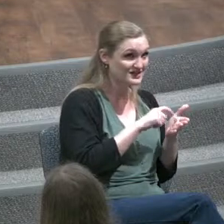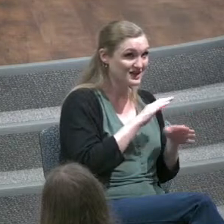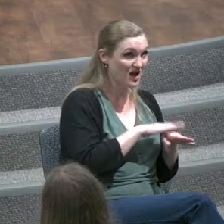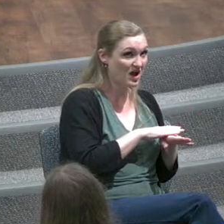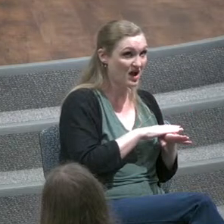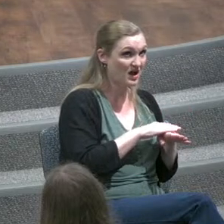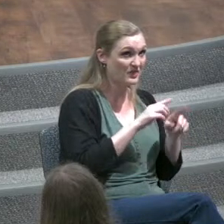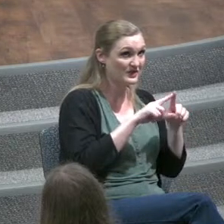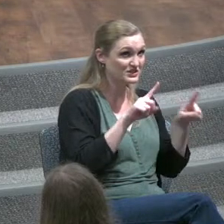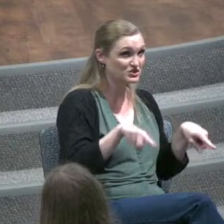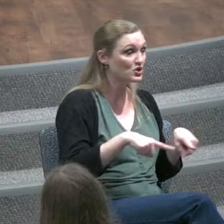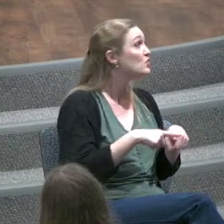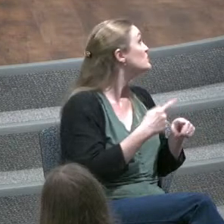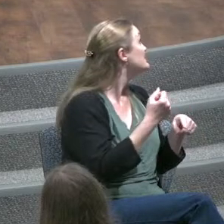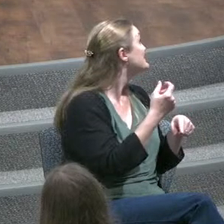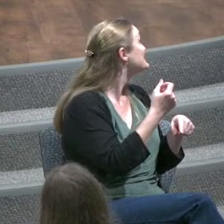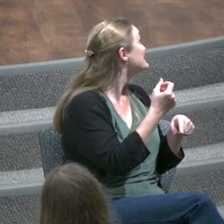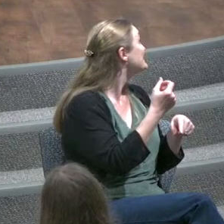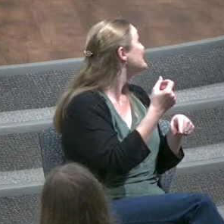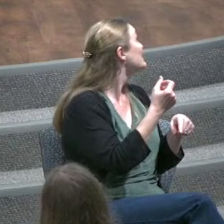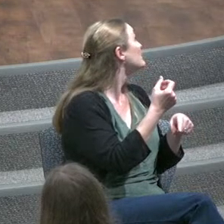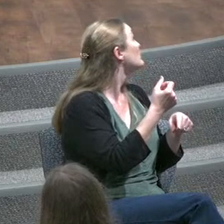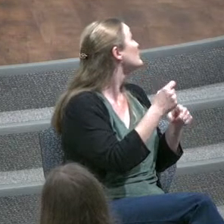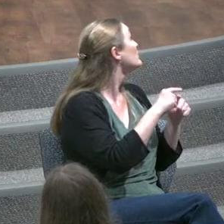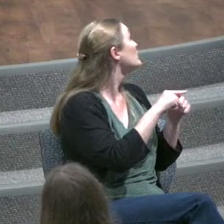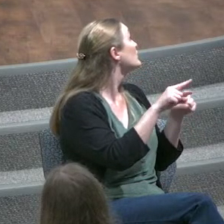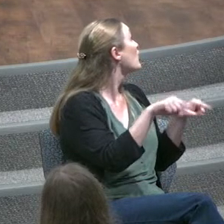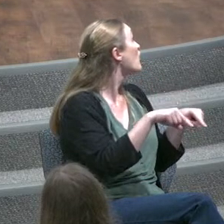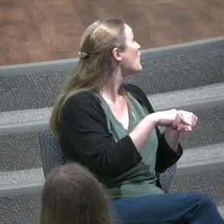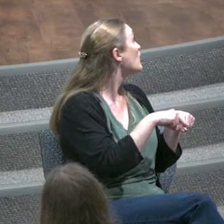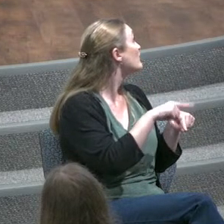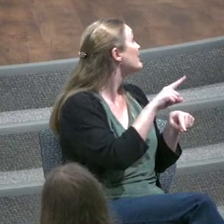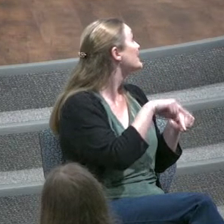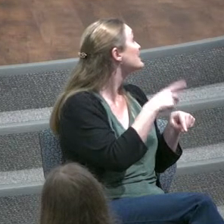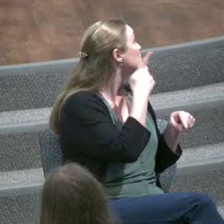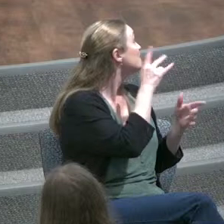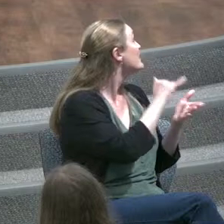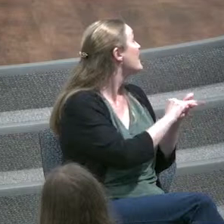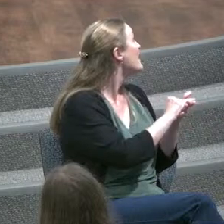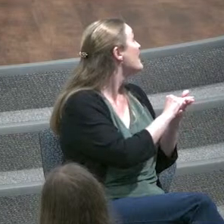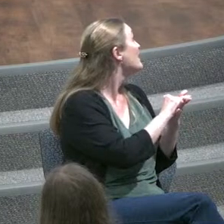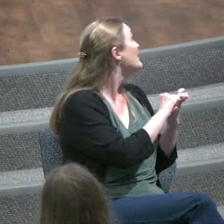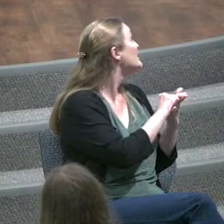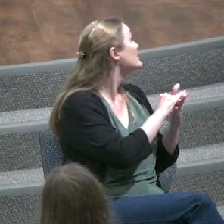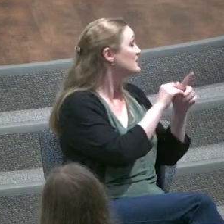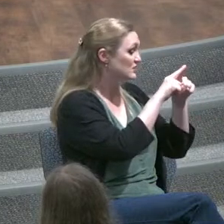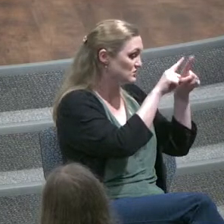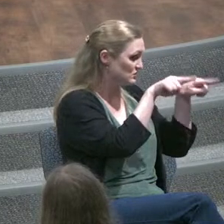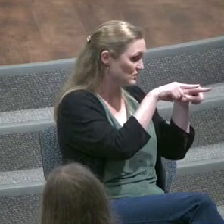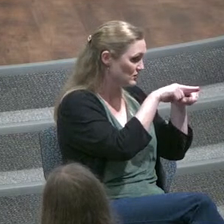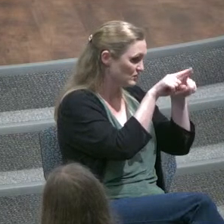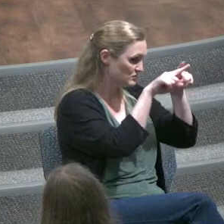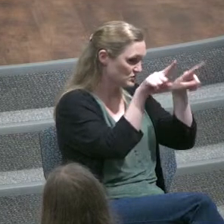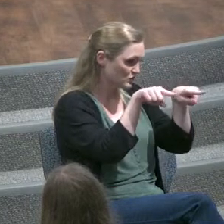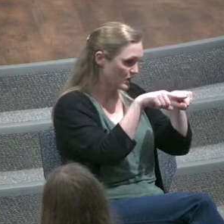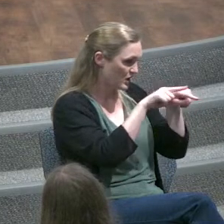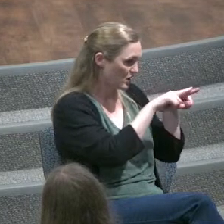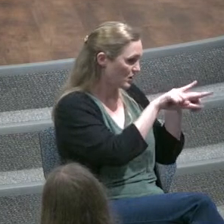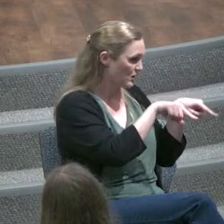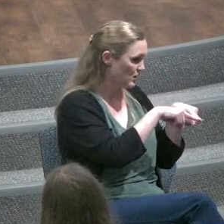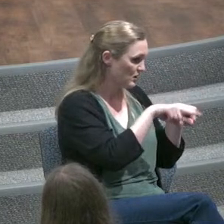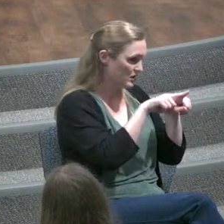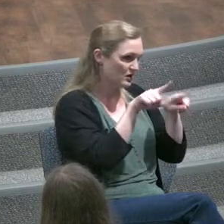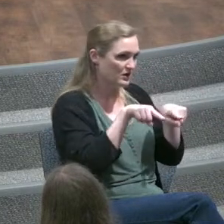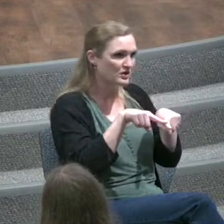these stones how there are these little things carved into them. You see that? This up here that's got 4 little squares beside each